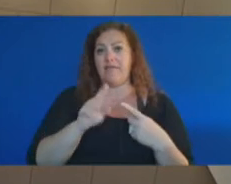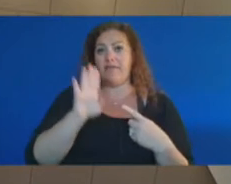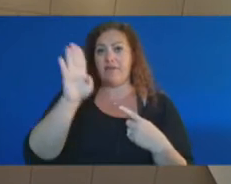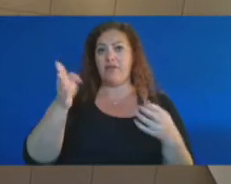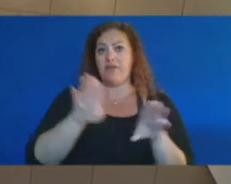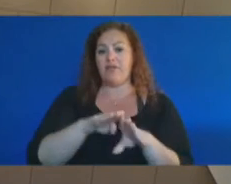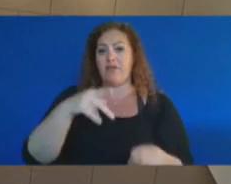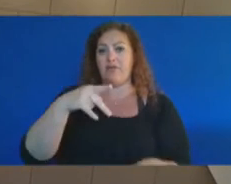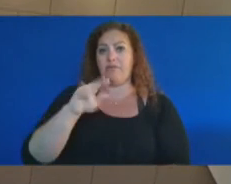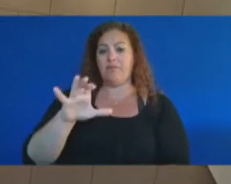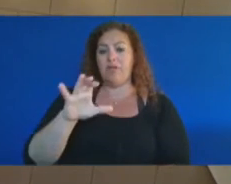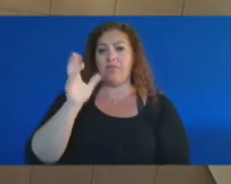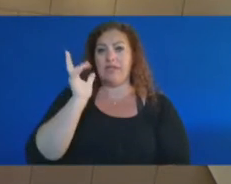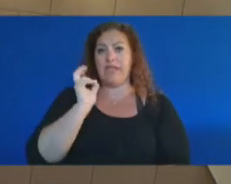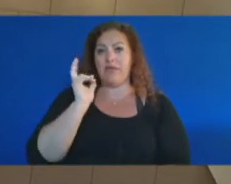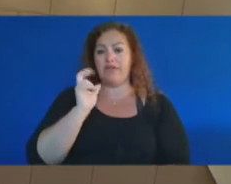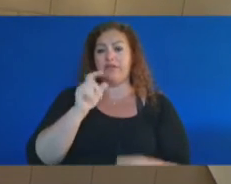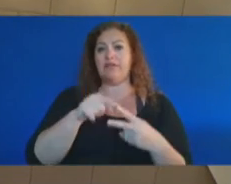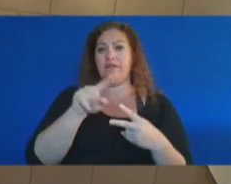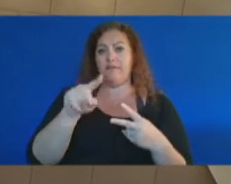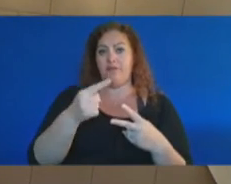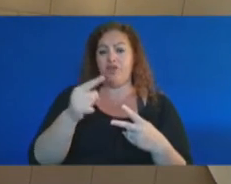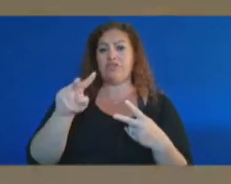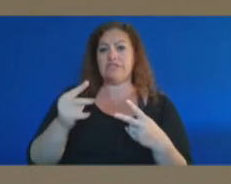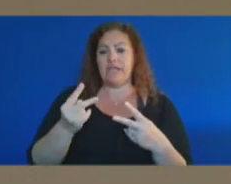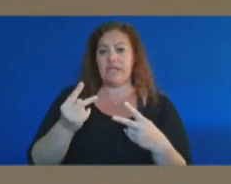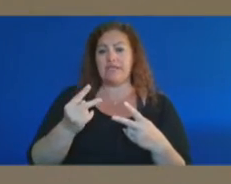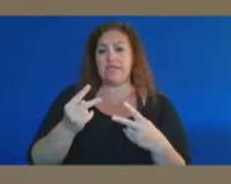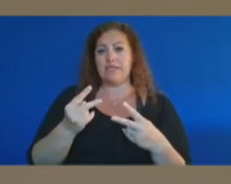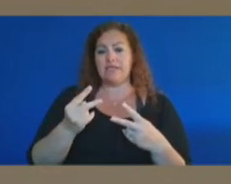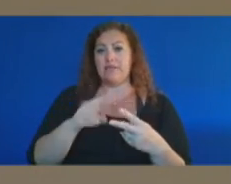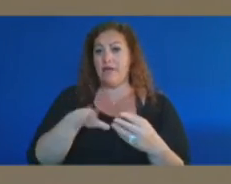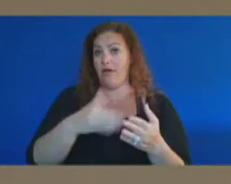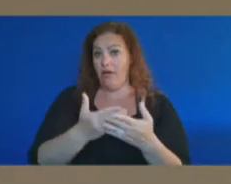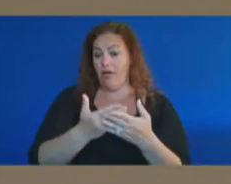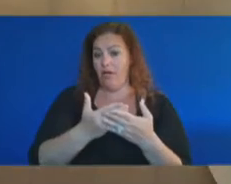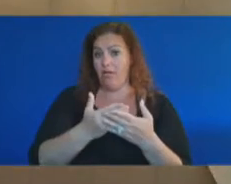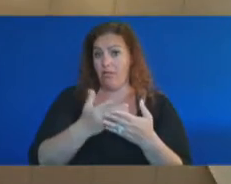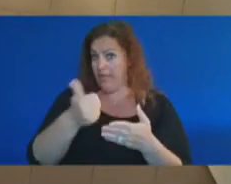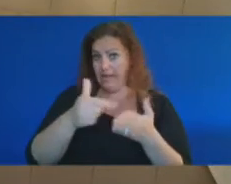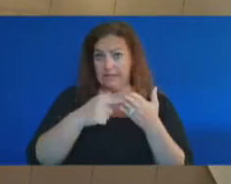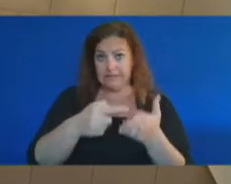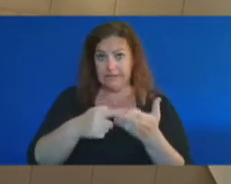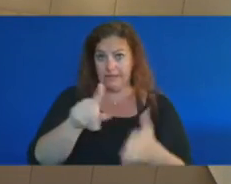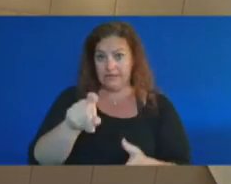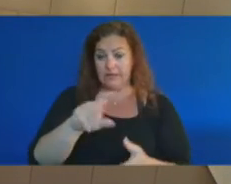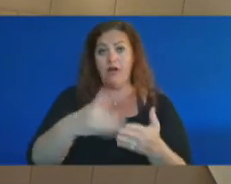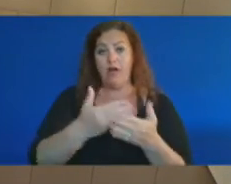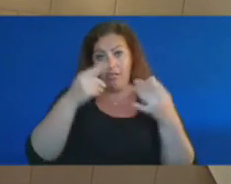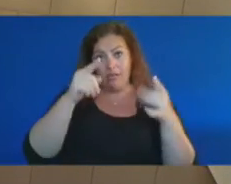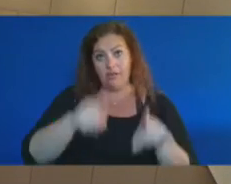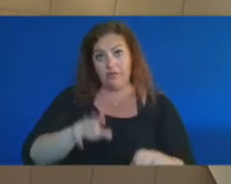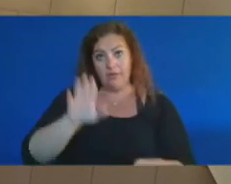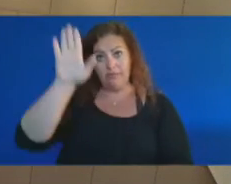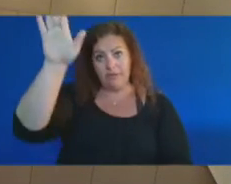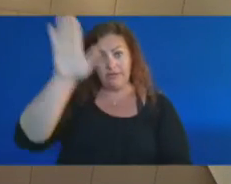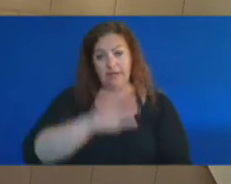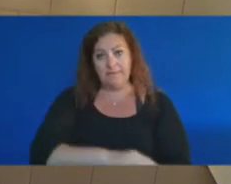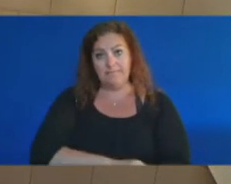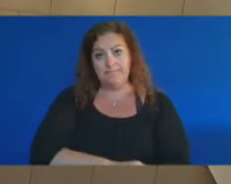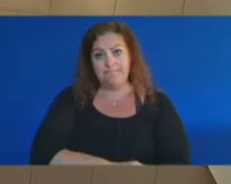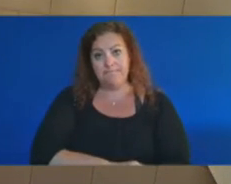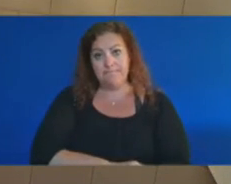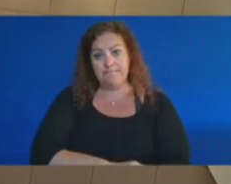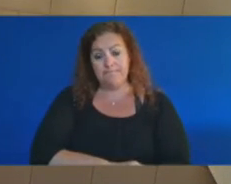hearing so move we have a motion and a second all in any discussion all in favor raise your hand